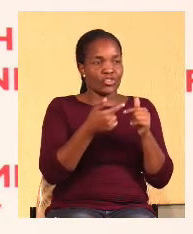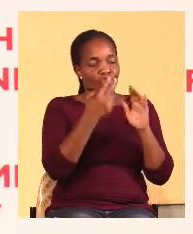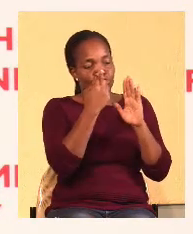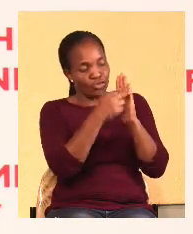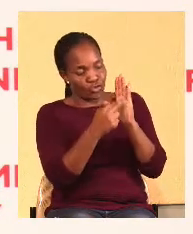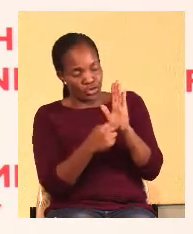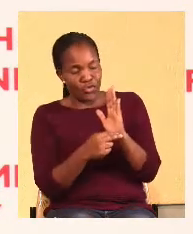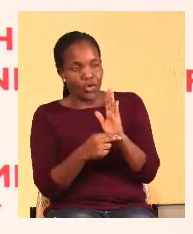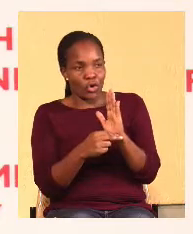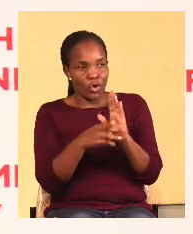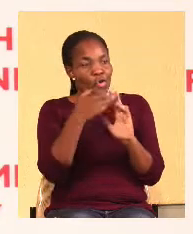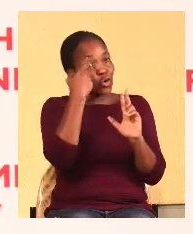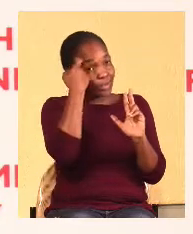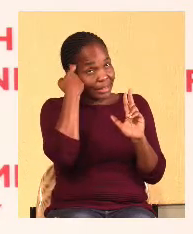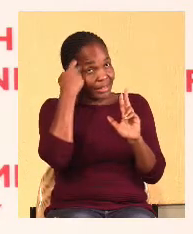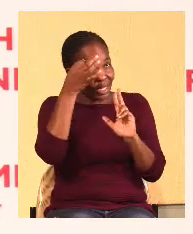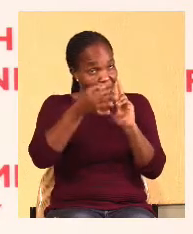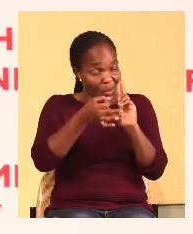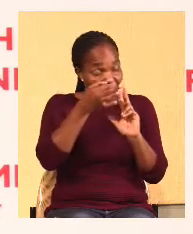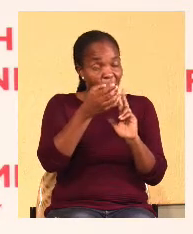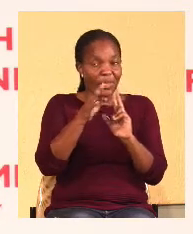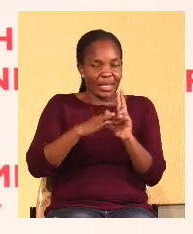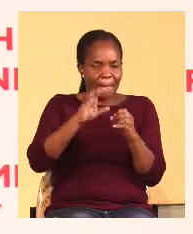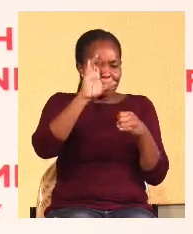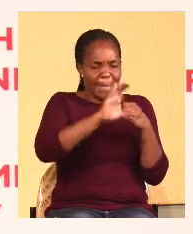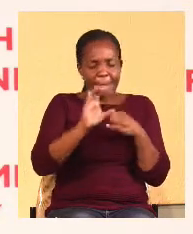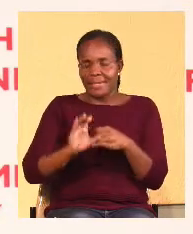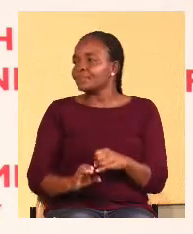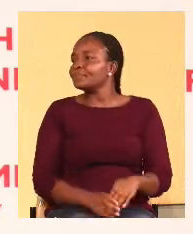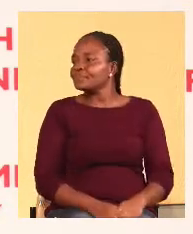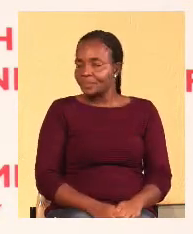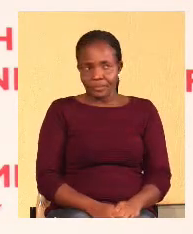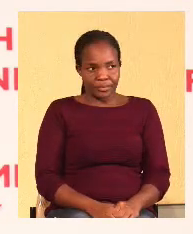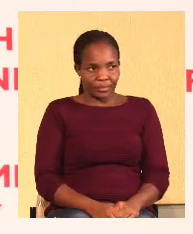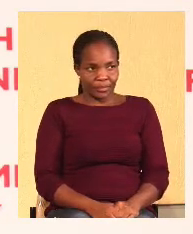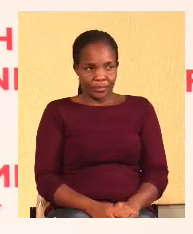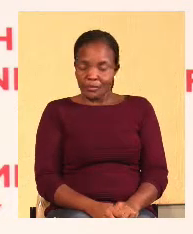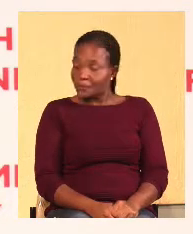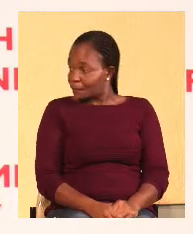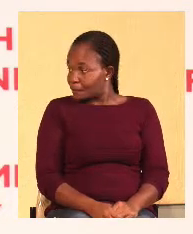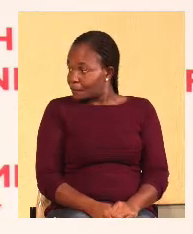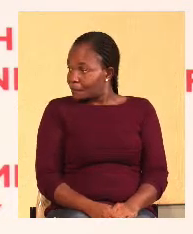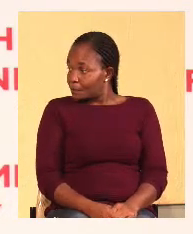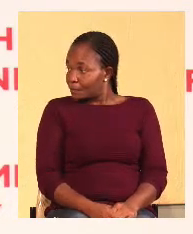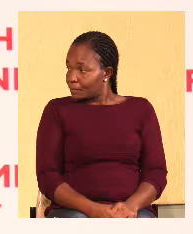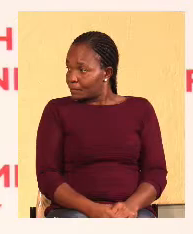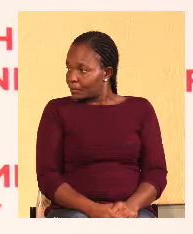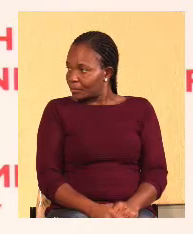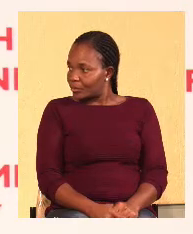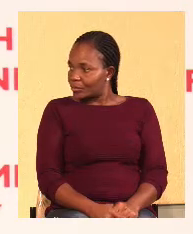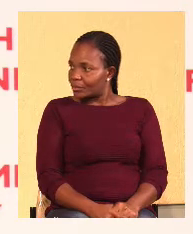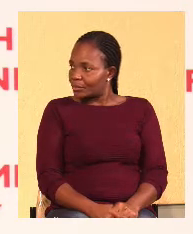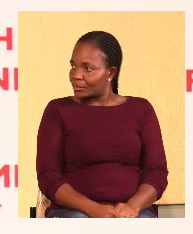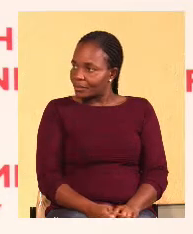the Attorney General also to very briefly give us their closing remarks, and then we'll close the session. Would you mind?